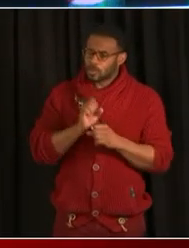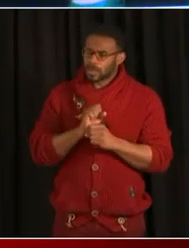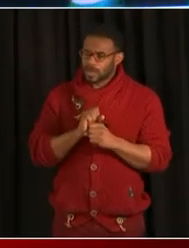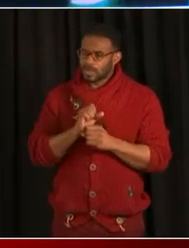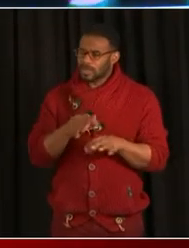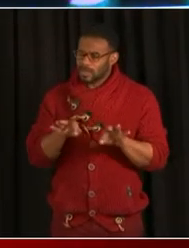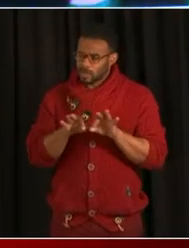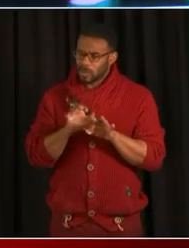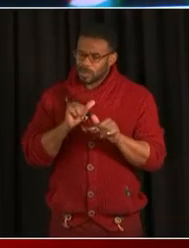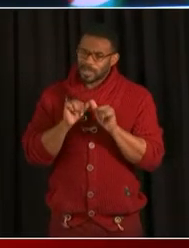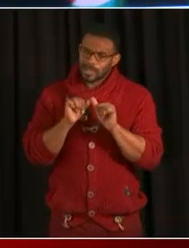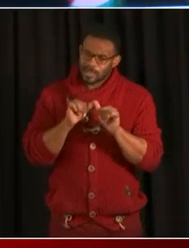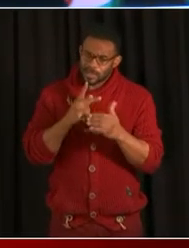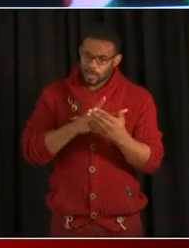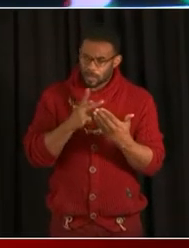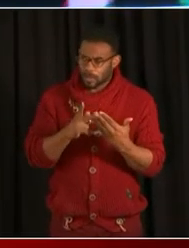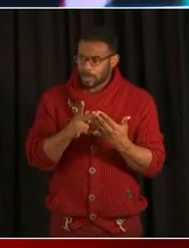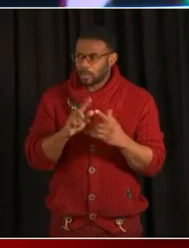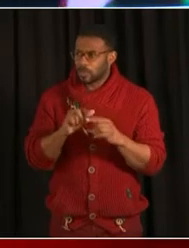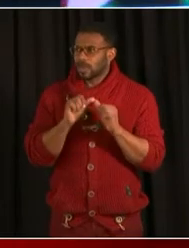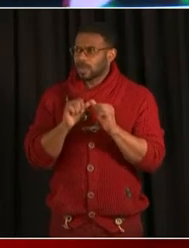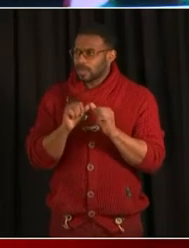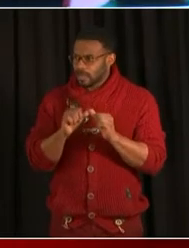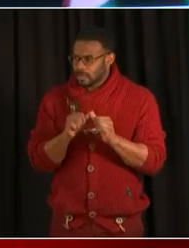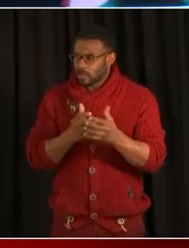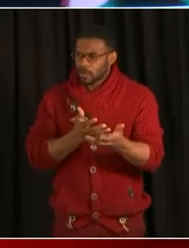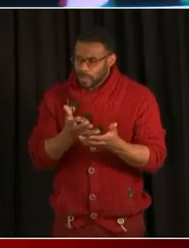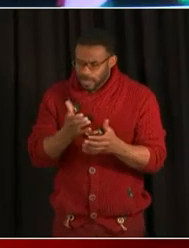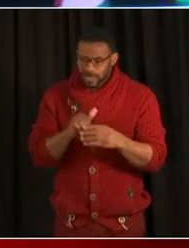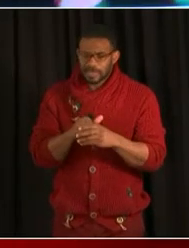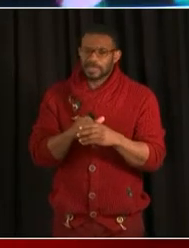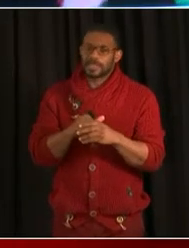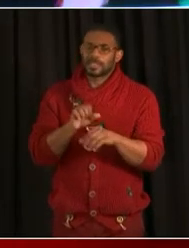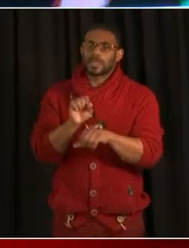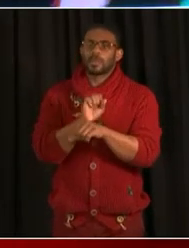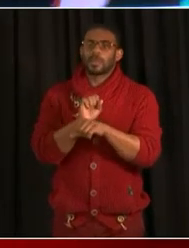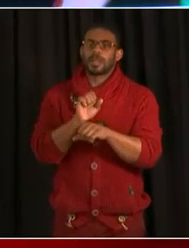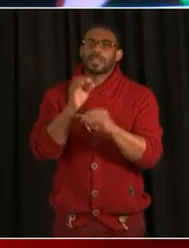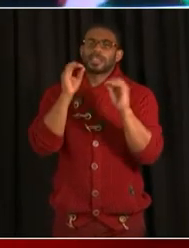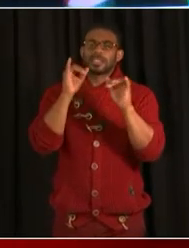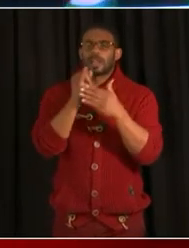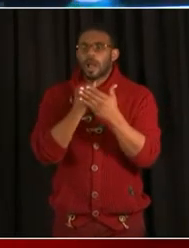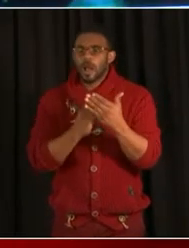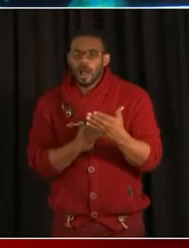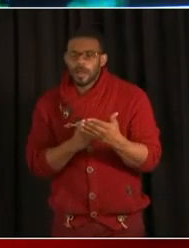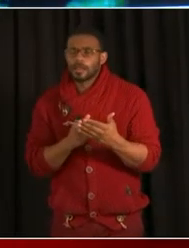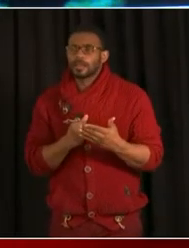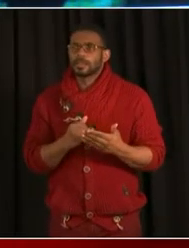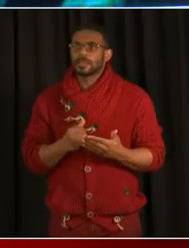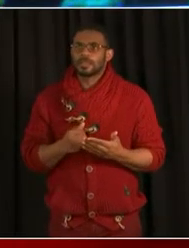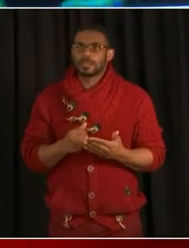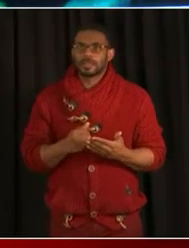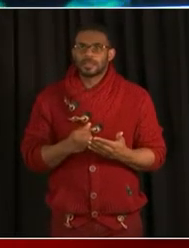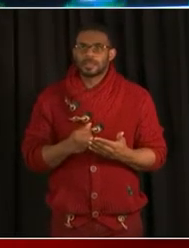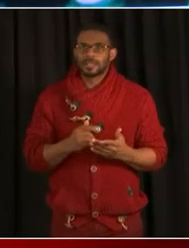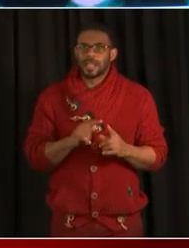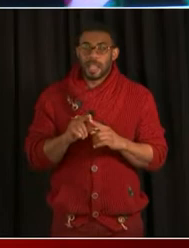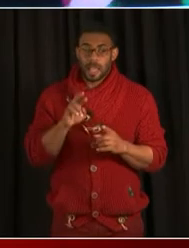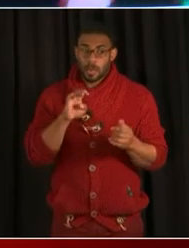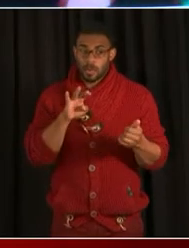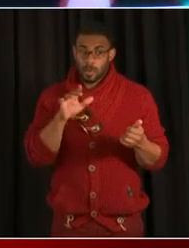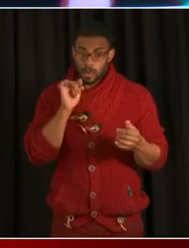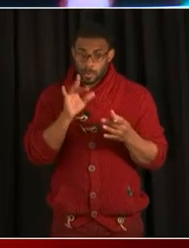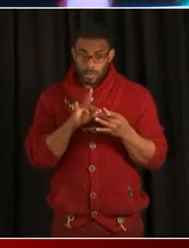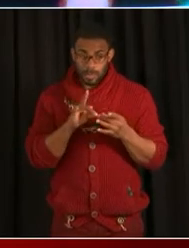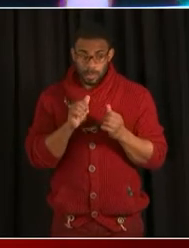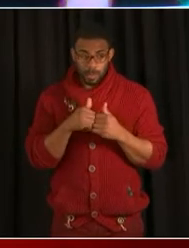was really vital that we continue these programs to continue to engage and employ teaching artists. And as